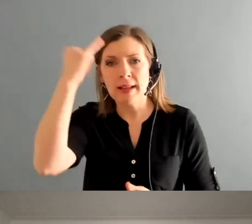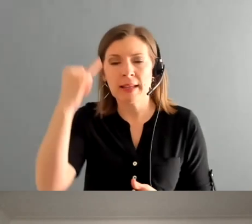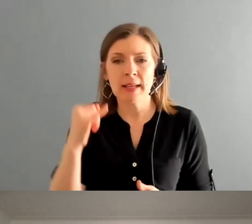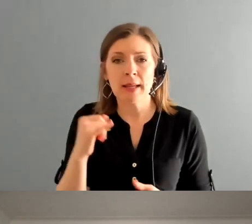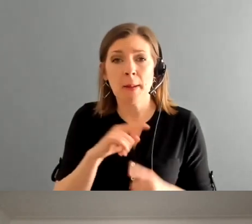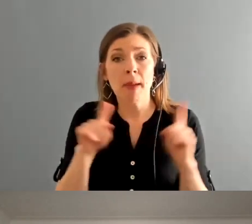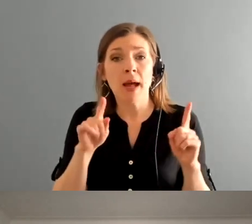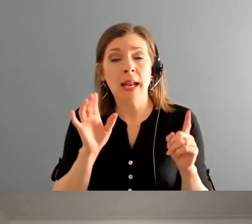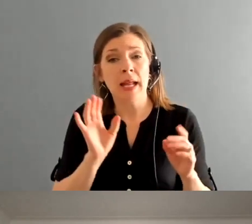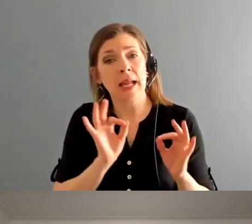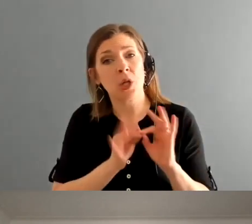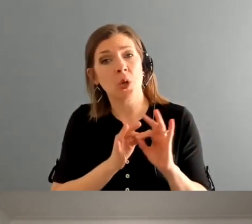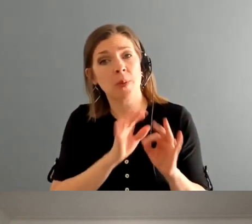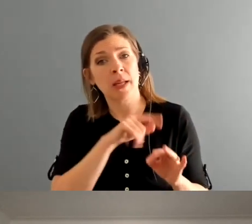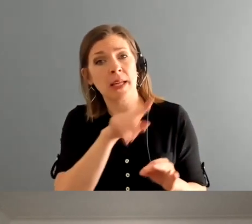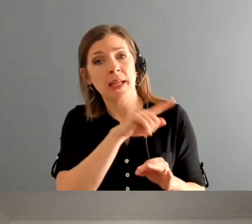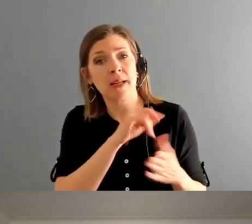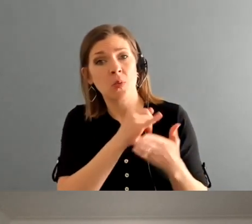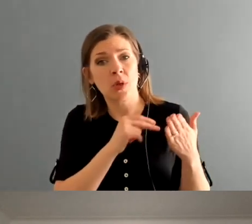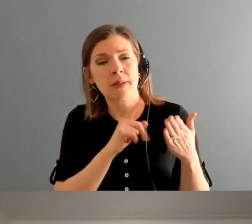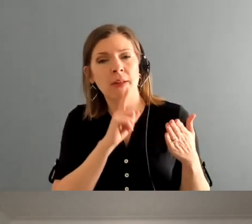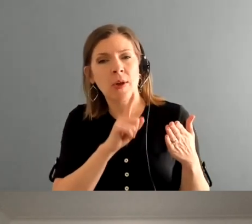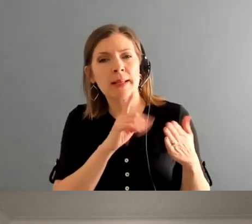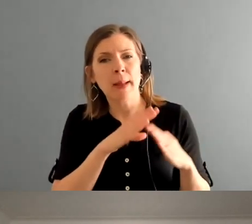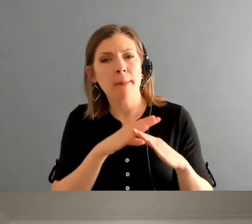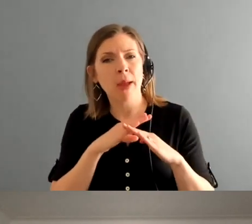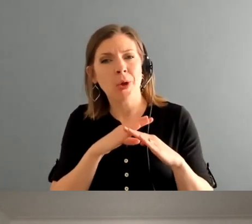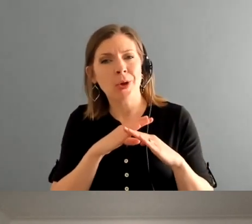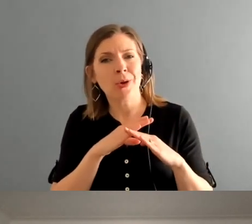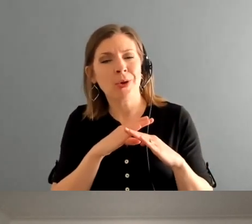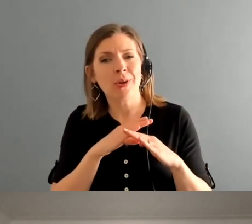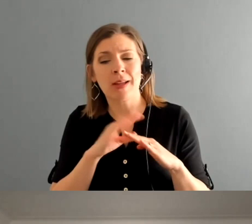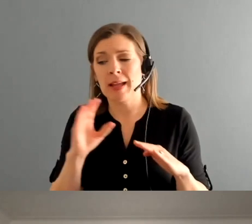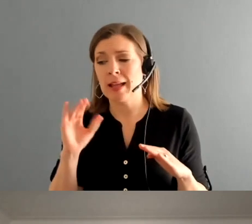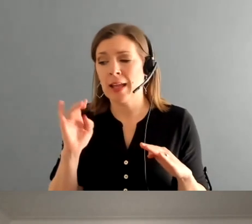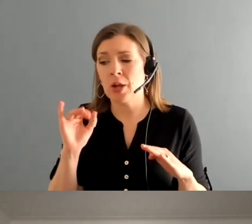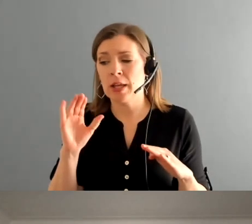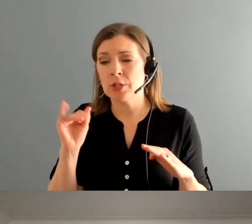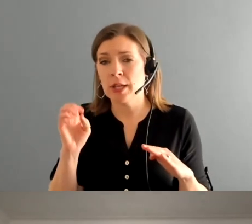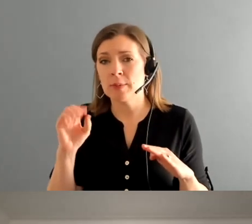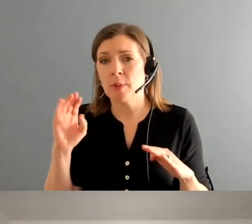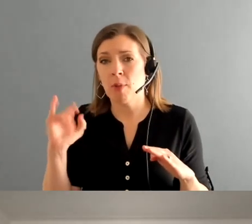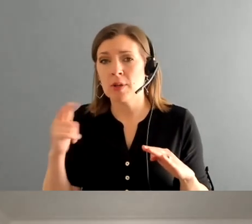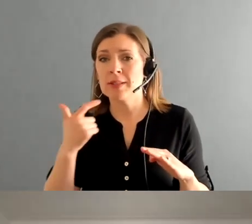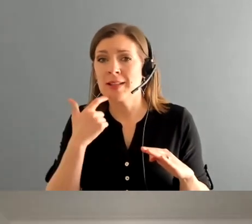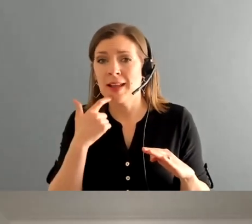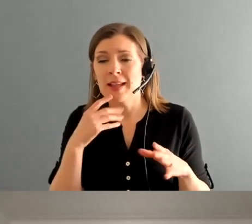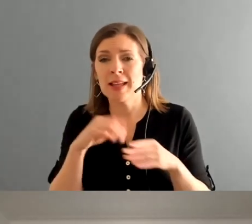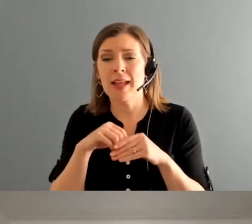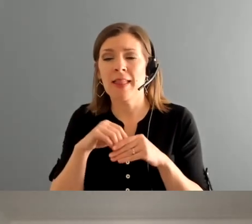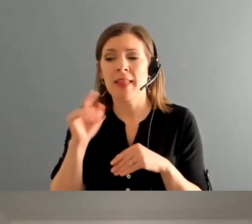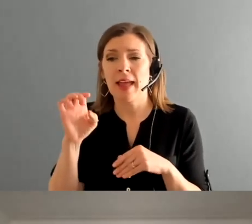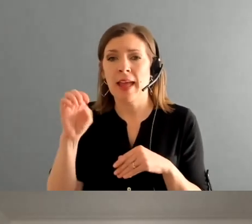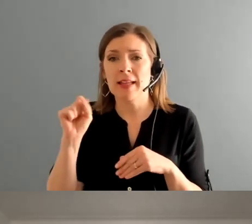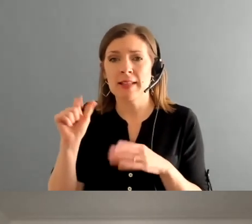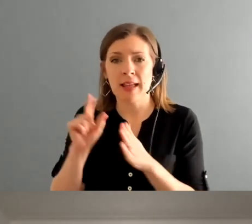interpreting works, there's a barrier. There's and as Kerry James Marshall says in the